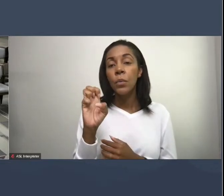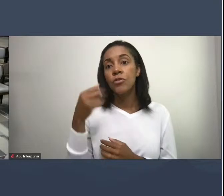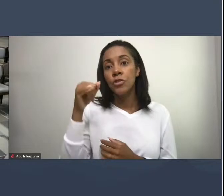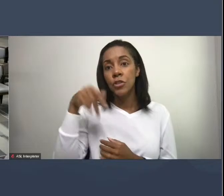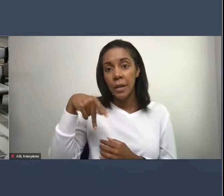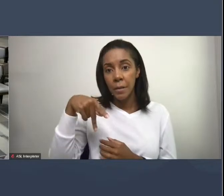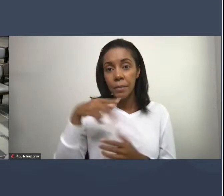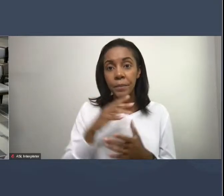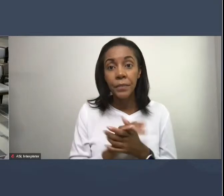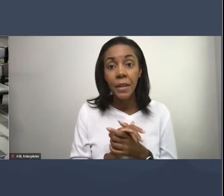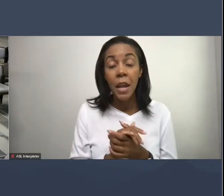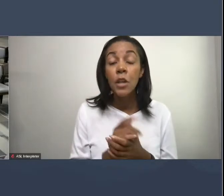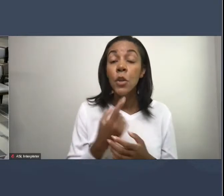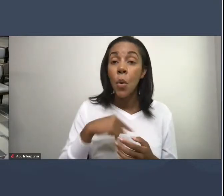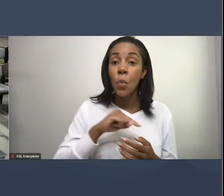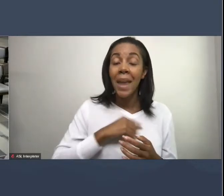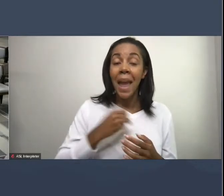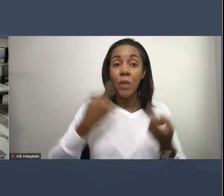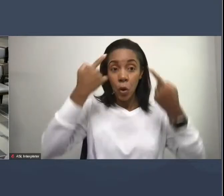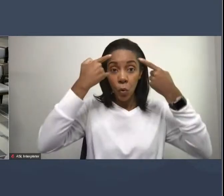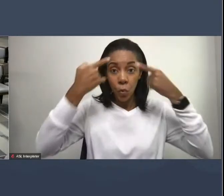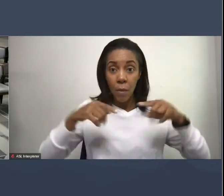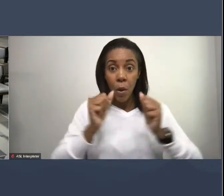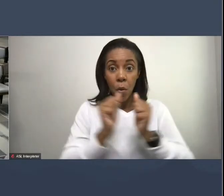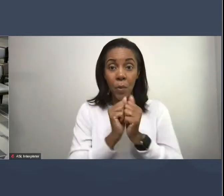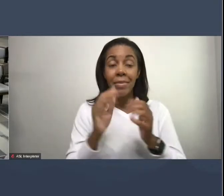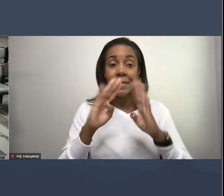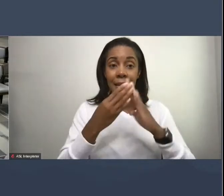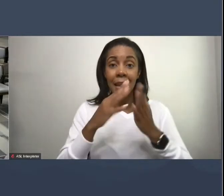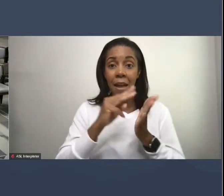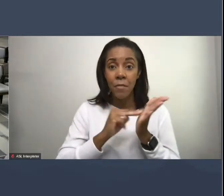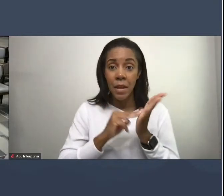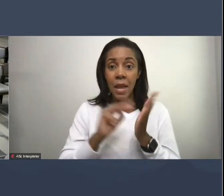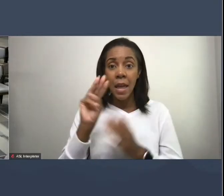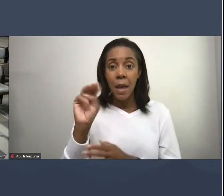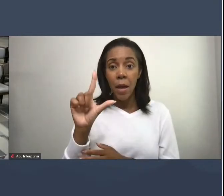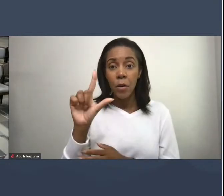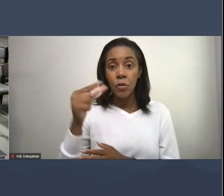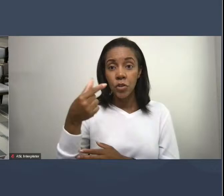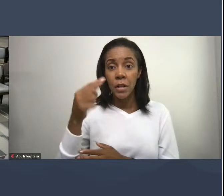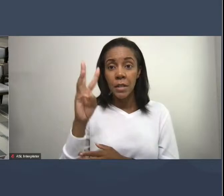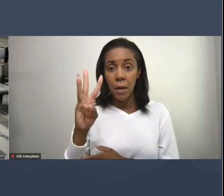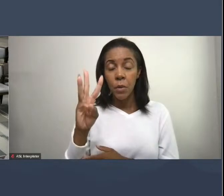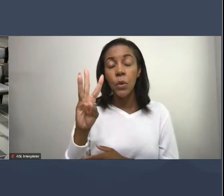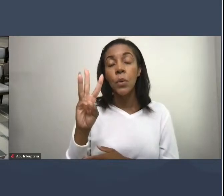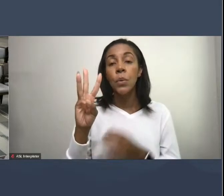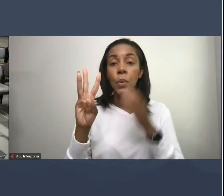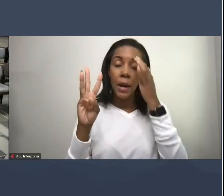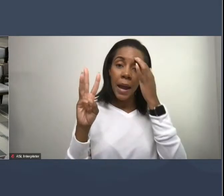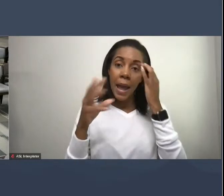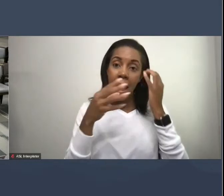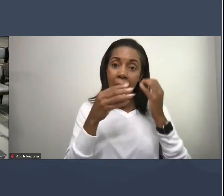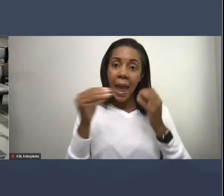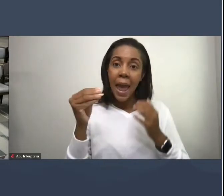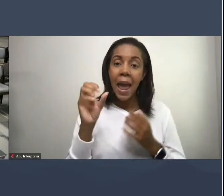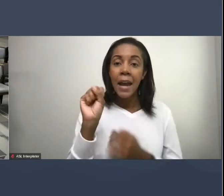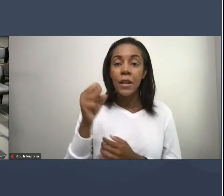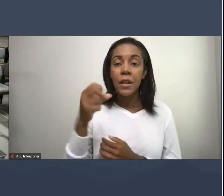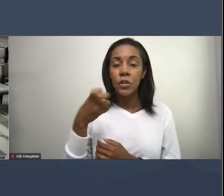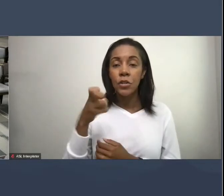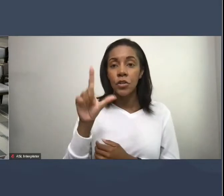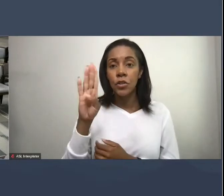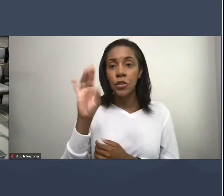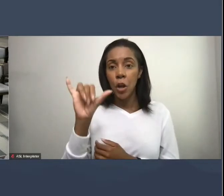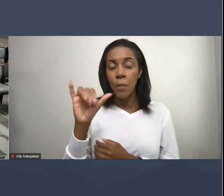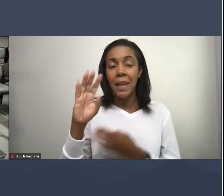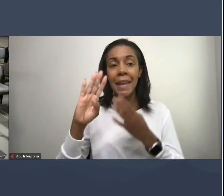entered into a memorandum of agreement with the City of Memphis, MLGW, Port Commission, and Shelby County. I'm not sure I got